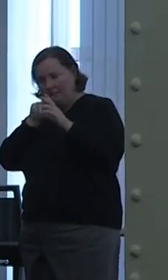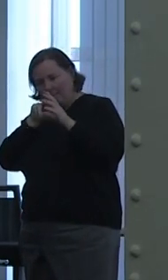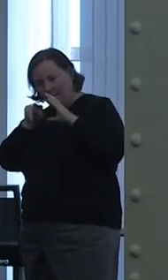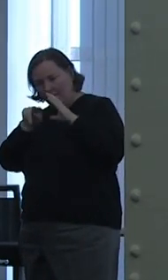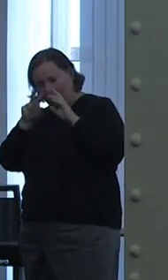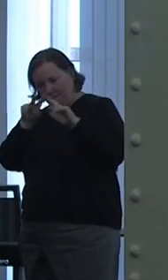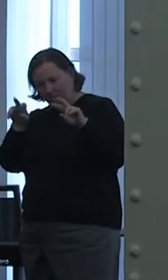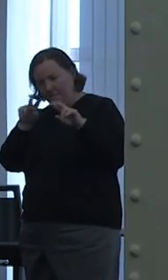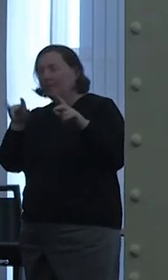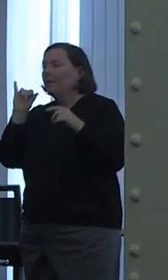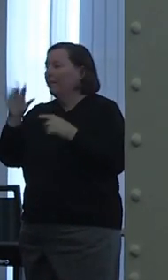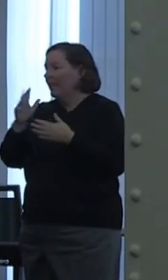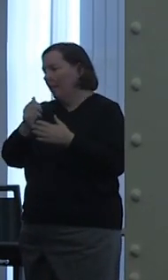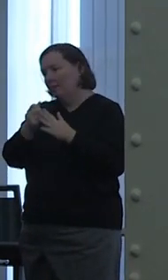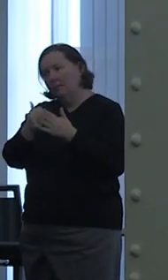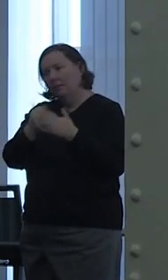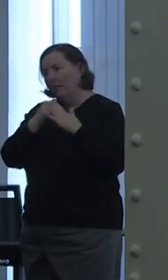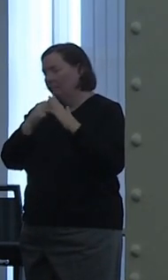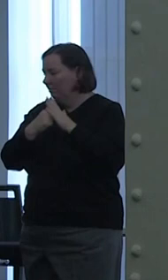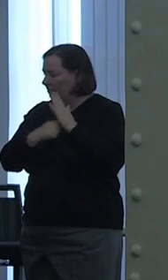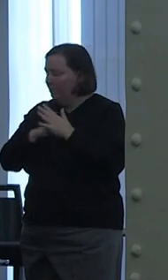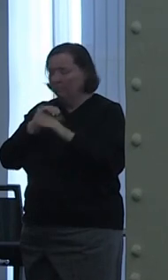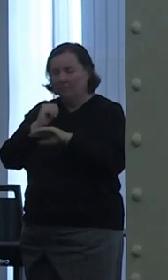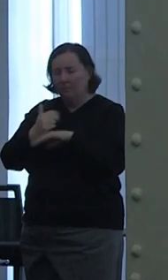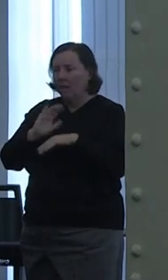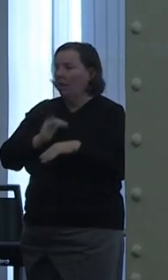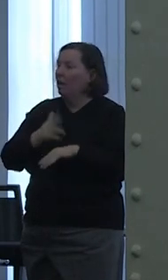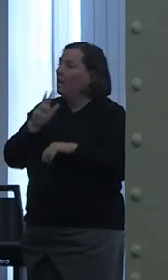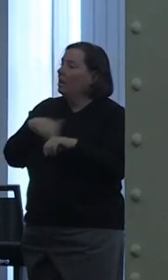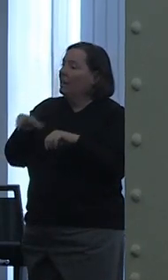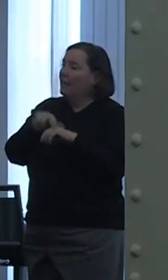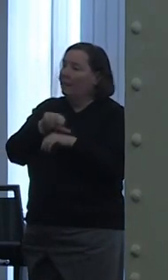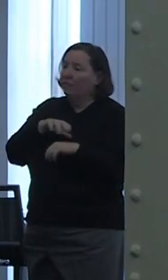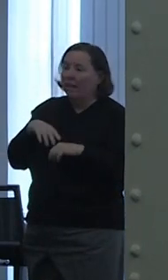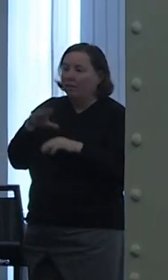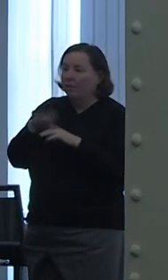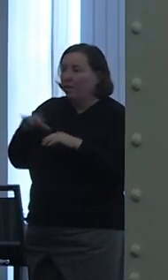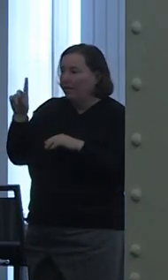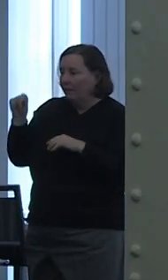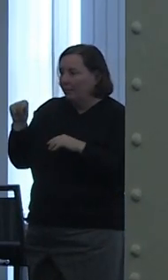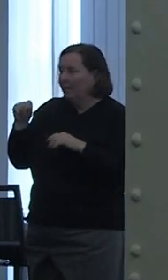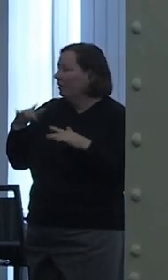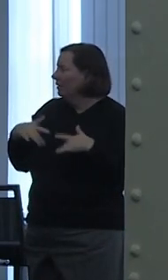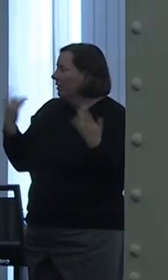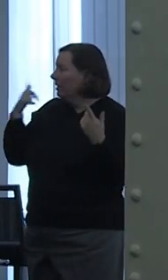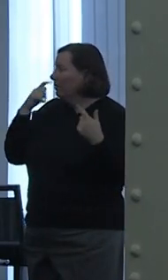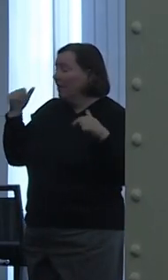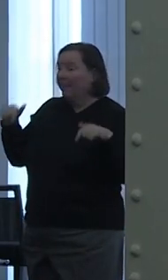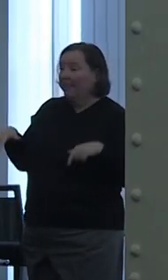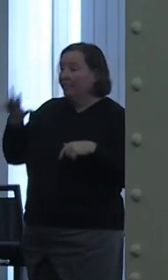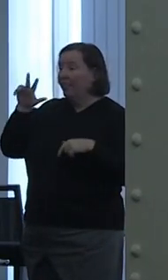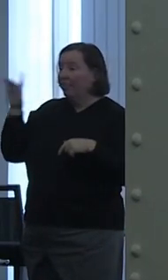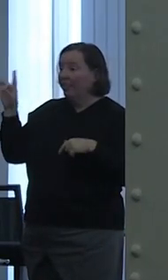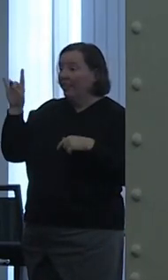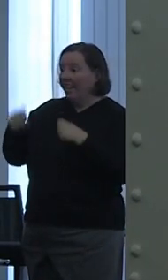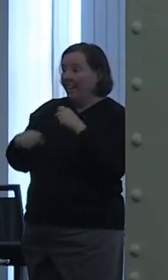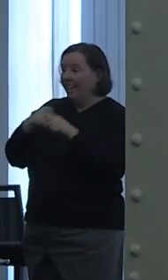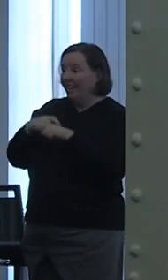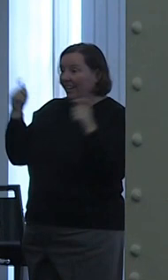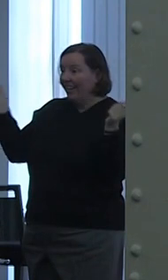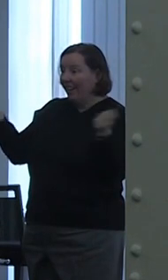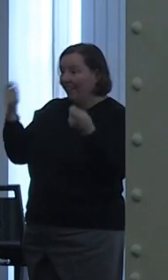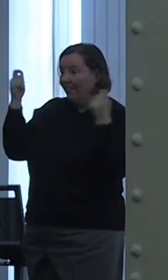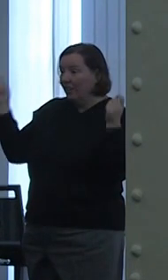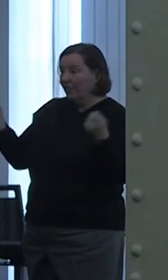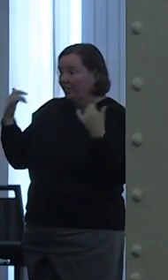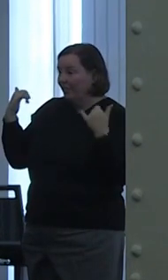work at the National Council on Disability. And I'm really excited because today happens to be our 38th birthday. So I'm celebrating